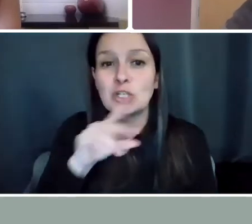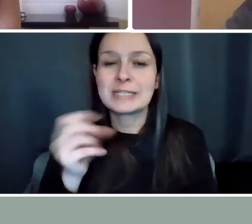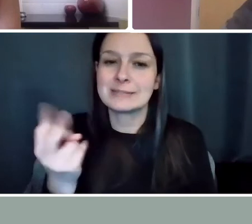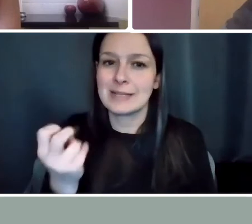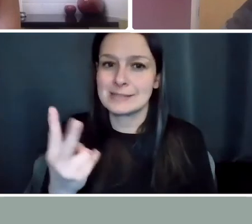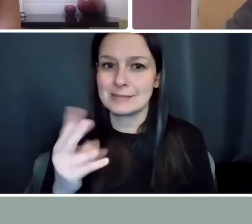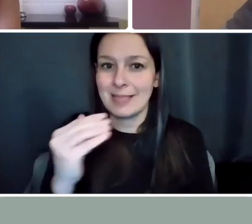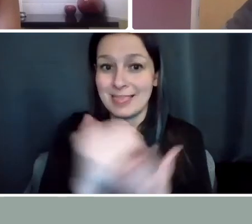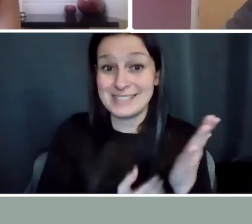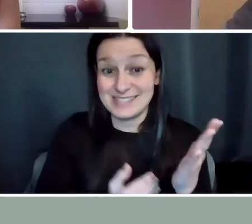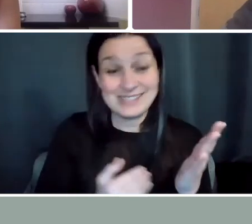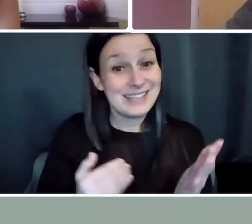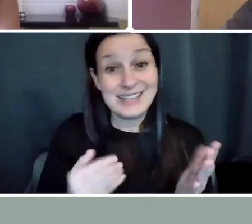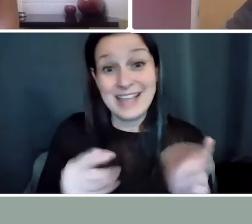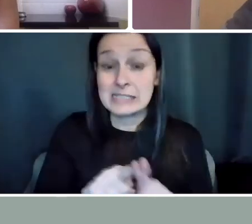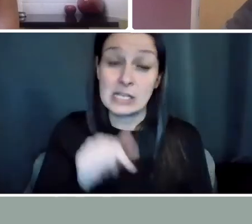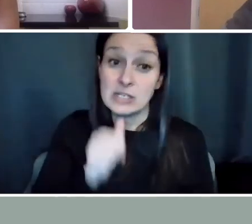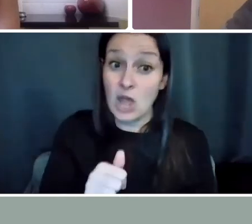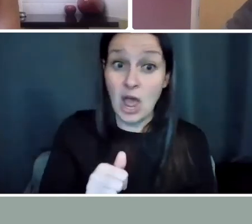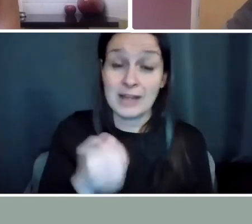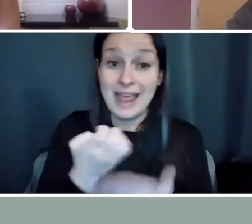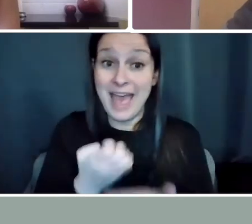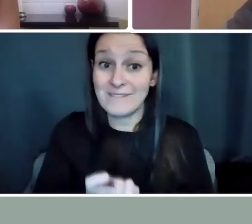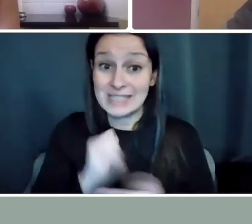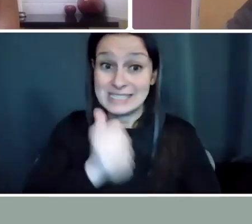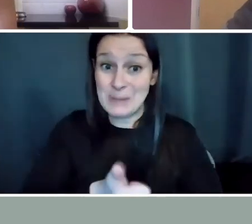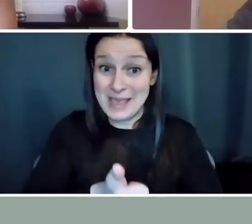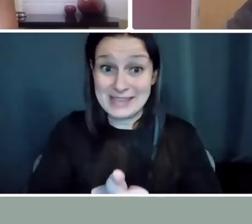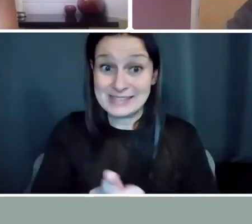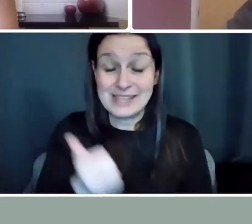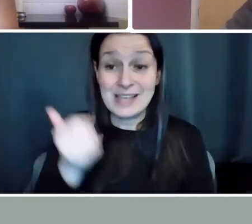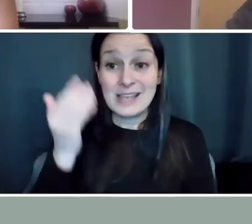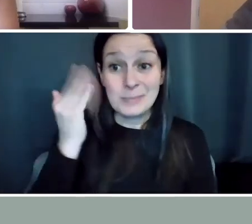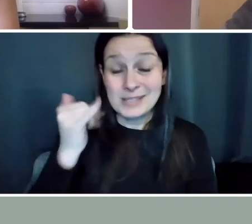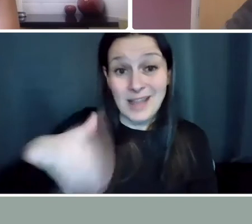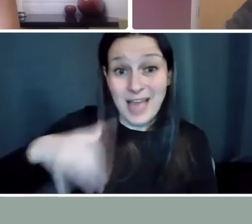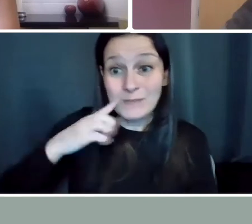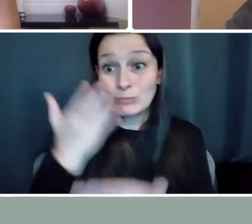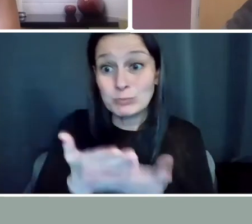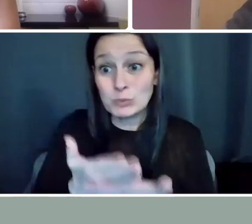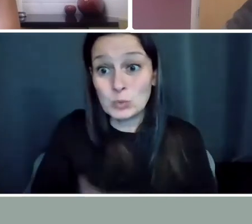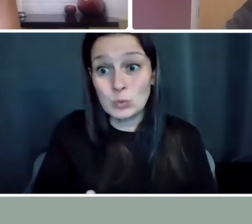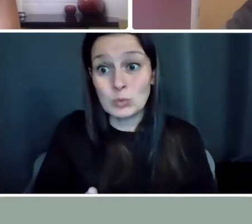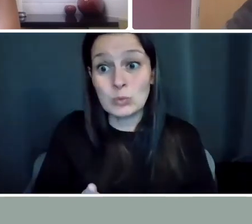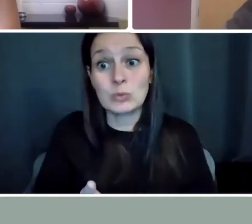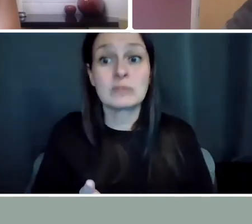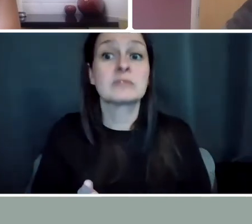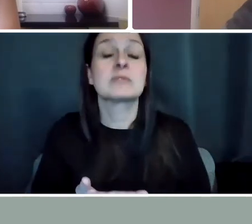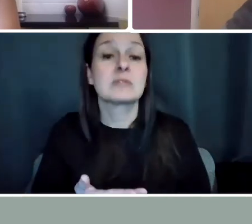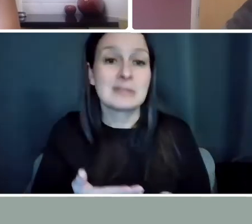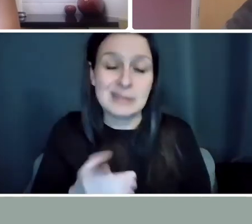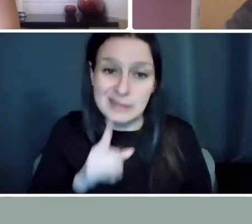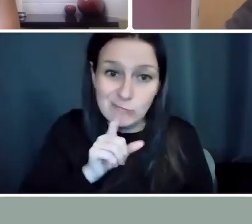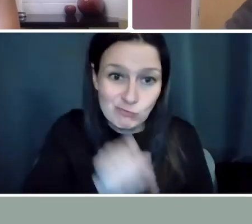list as not being evidence-based, that they haven't proven that there is really